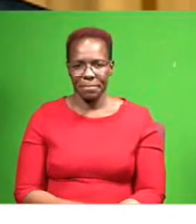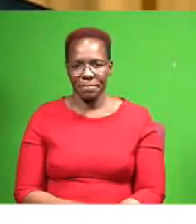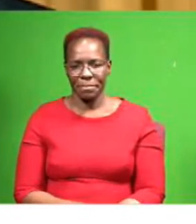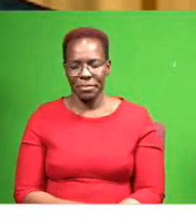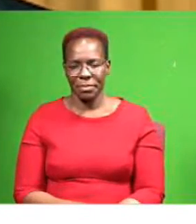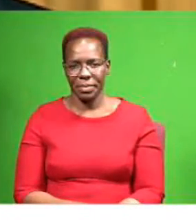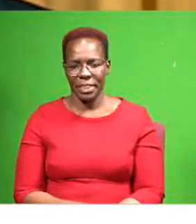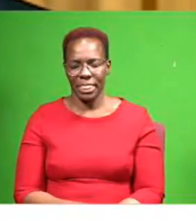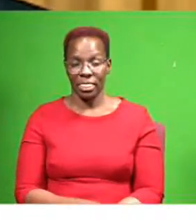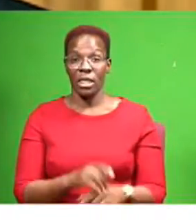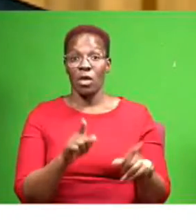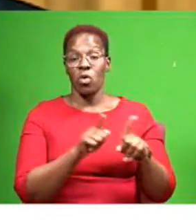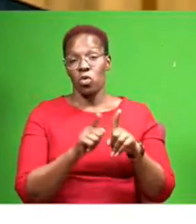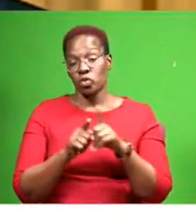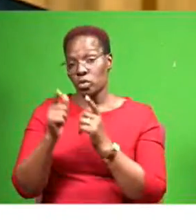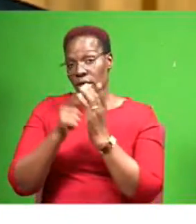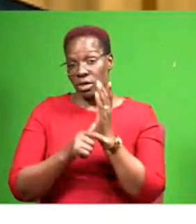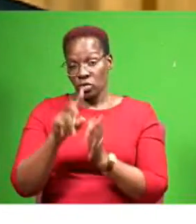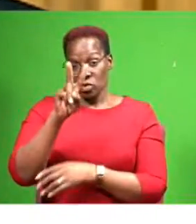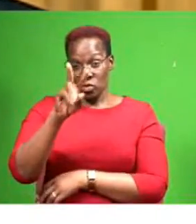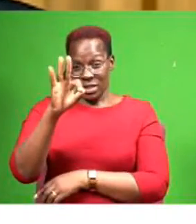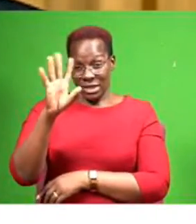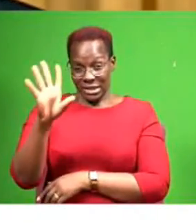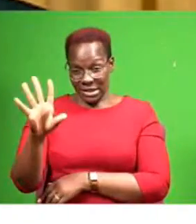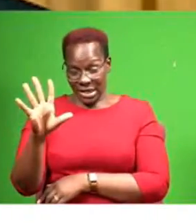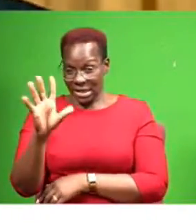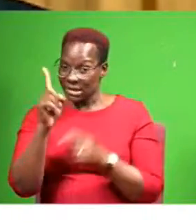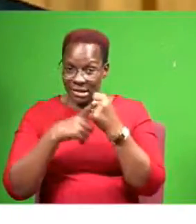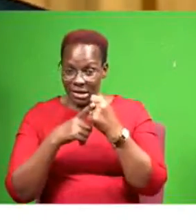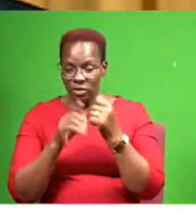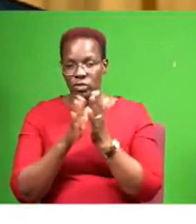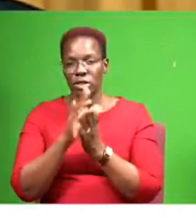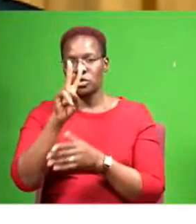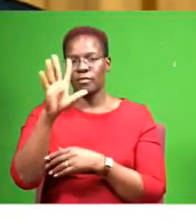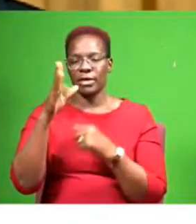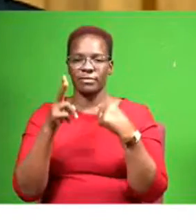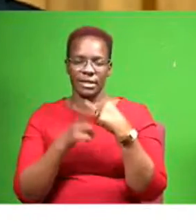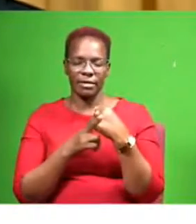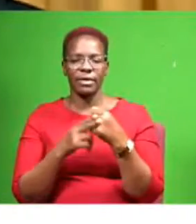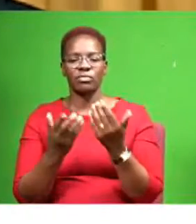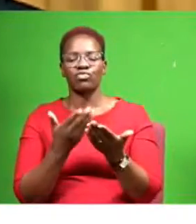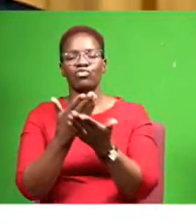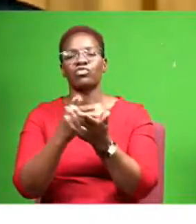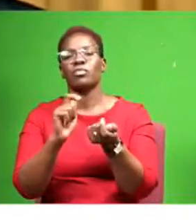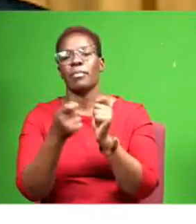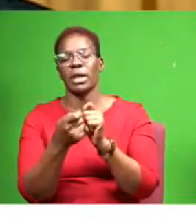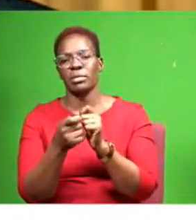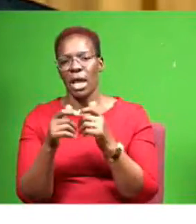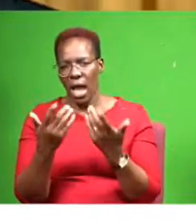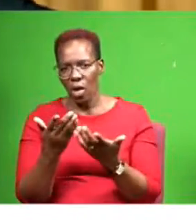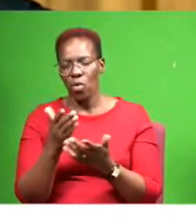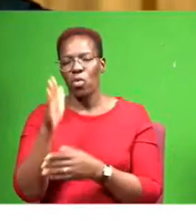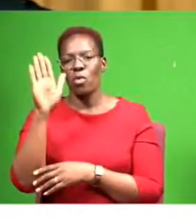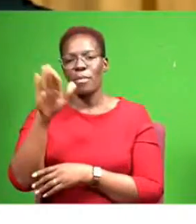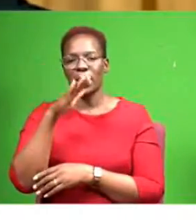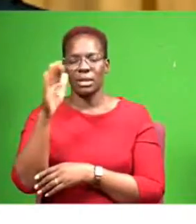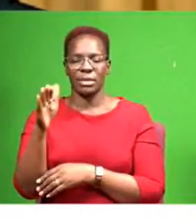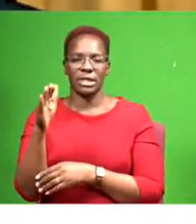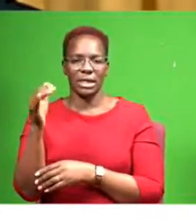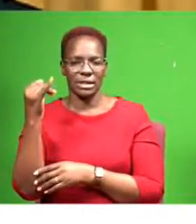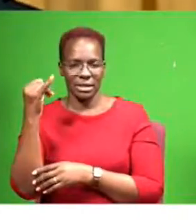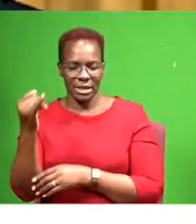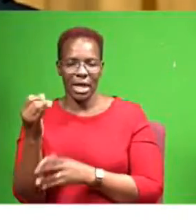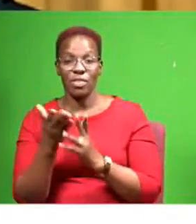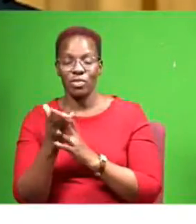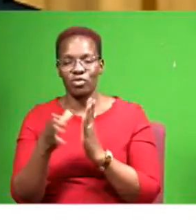Furthermore, Article 256 and 257 provide for amendments by way of a parliamentary initiative and a